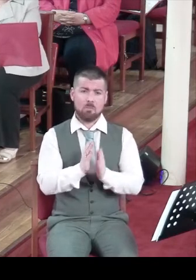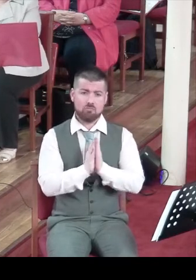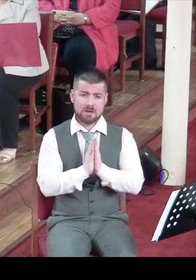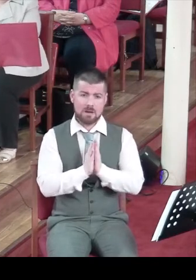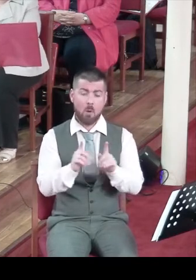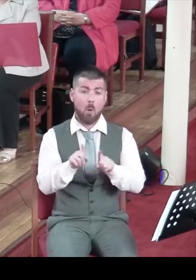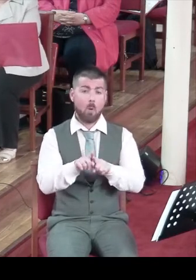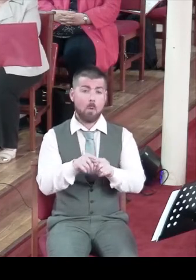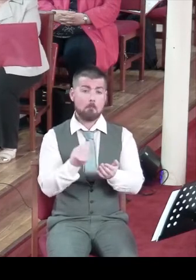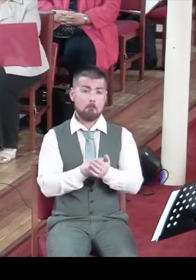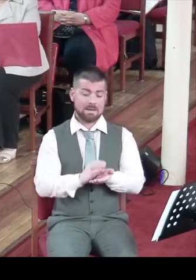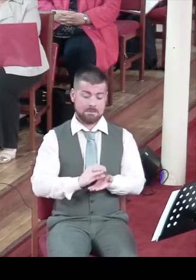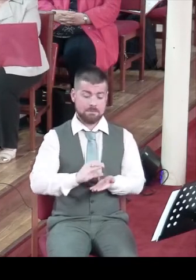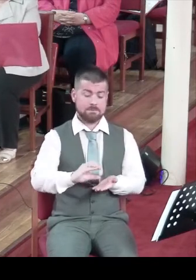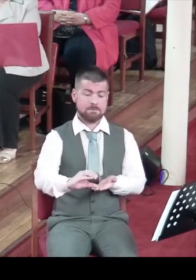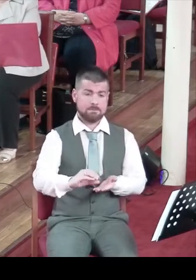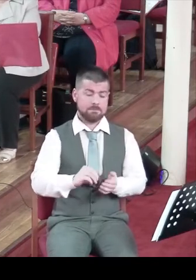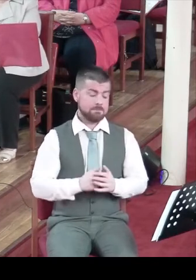of this congregation.